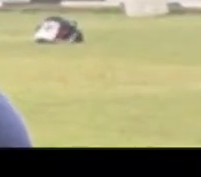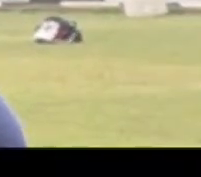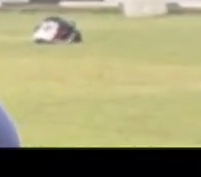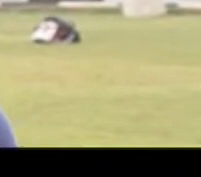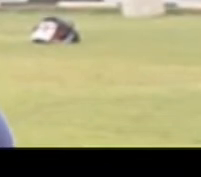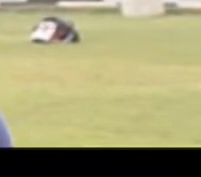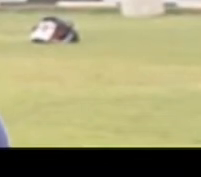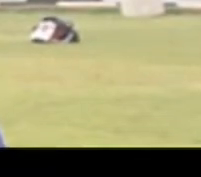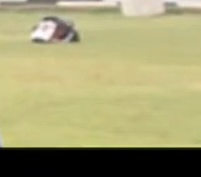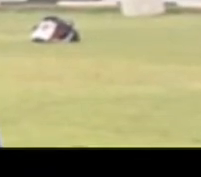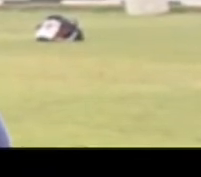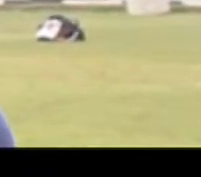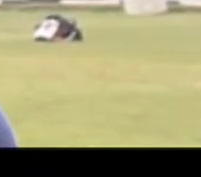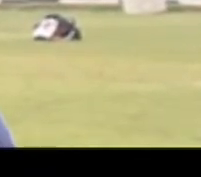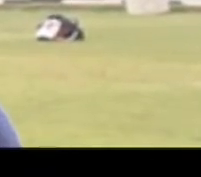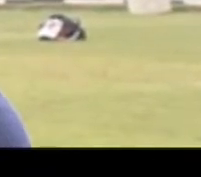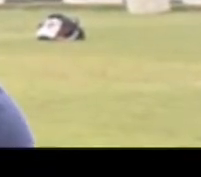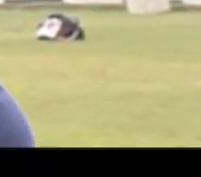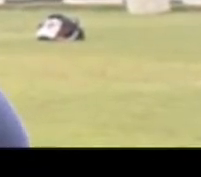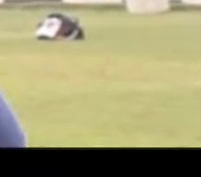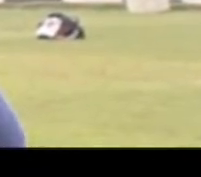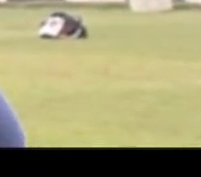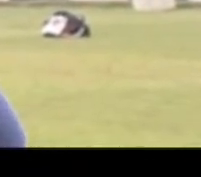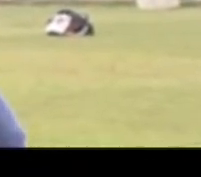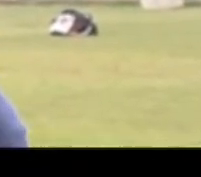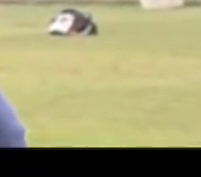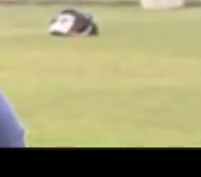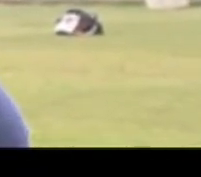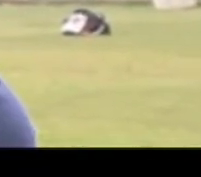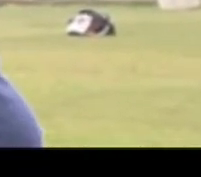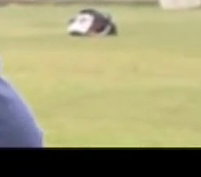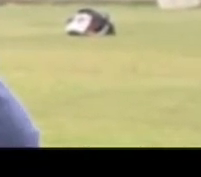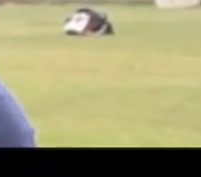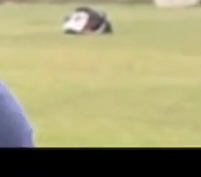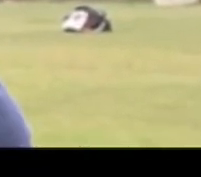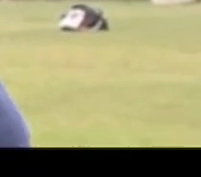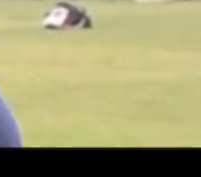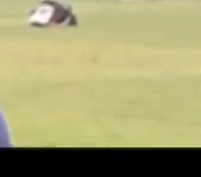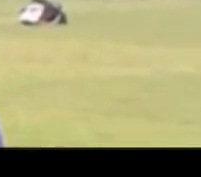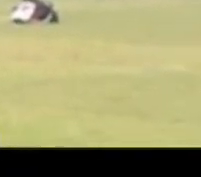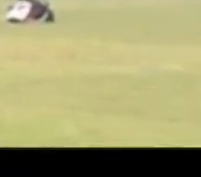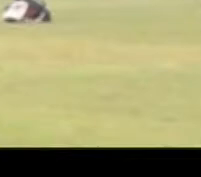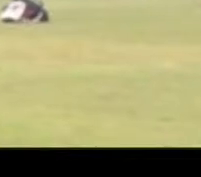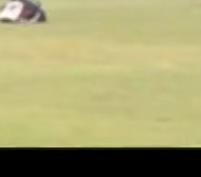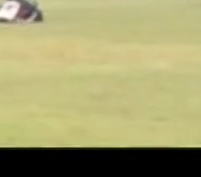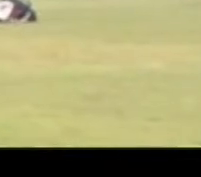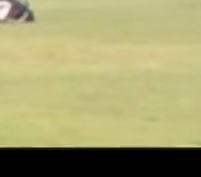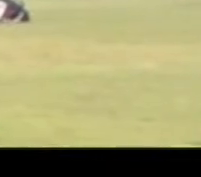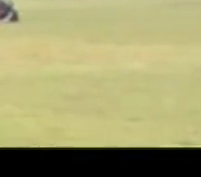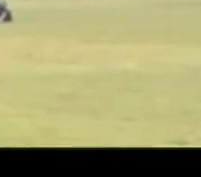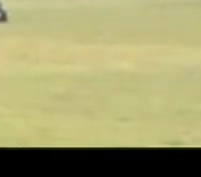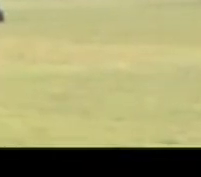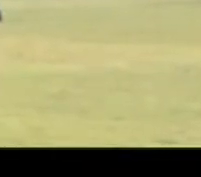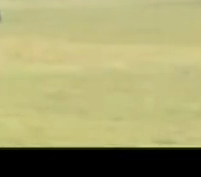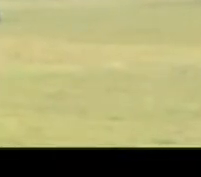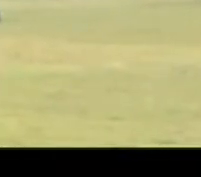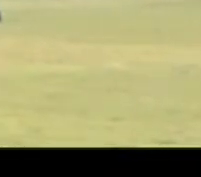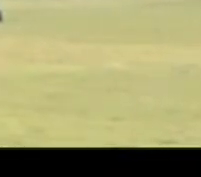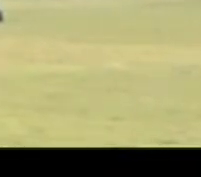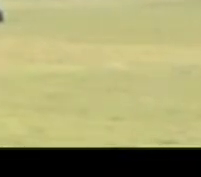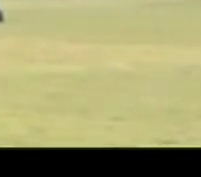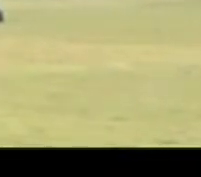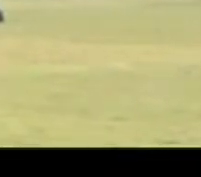coming out of receiving the World Cup. And I love 2005 because my son was there at the ground